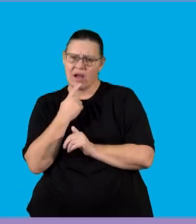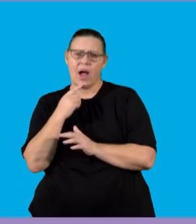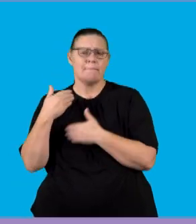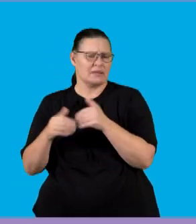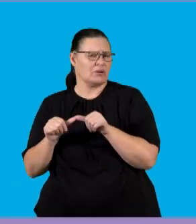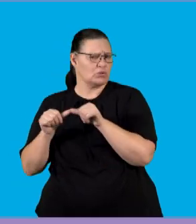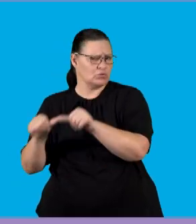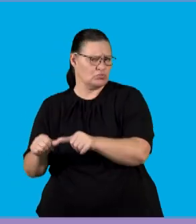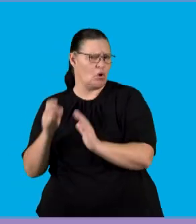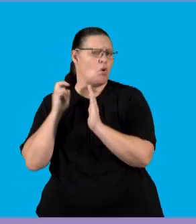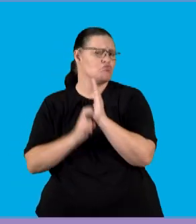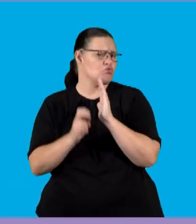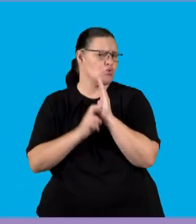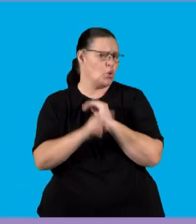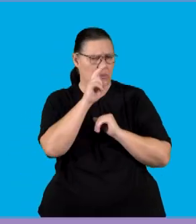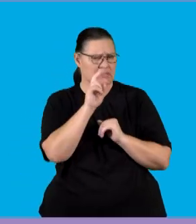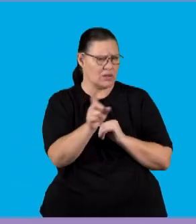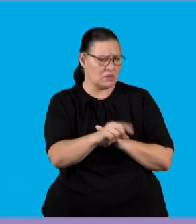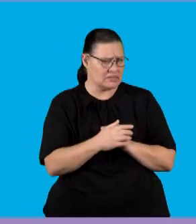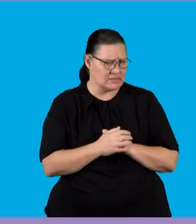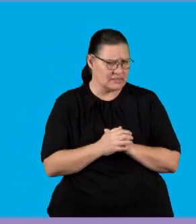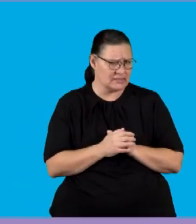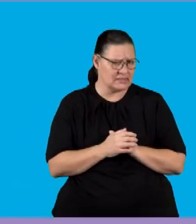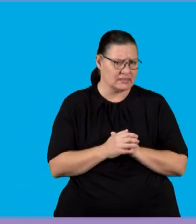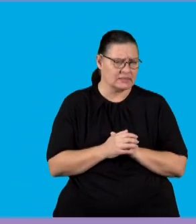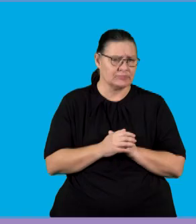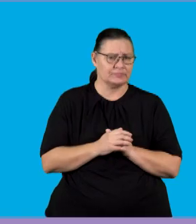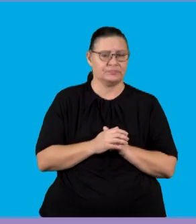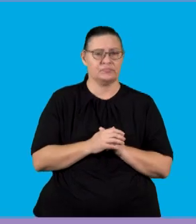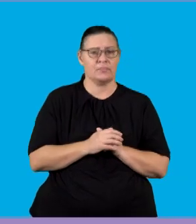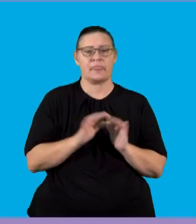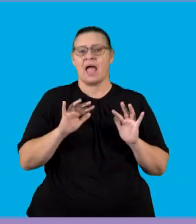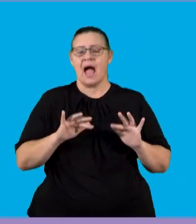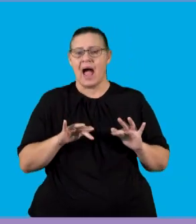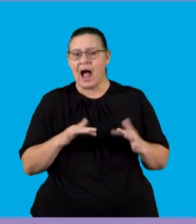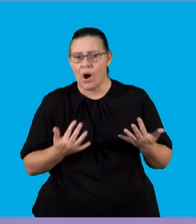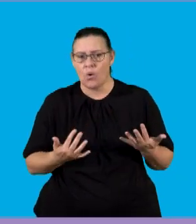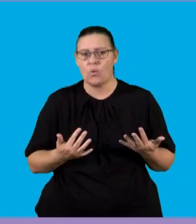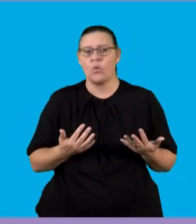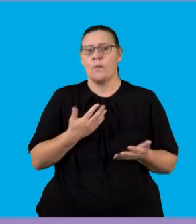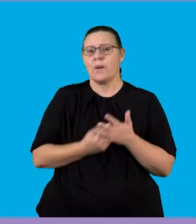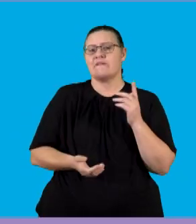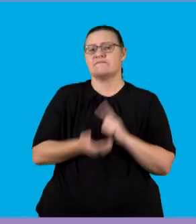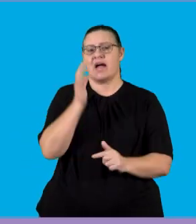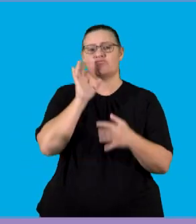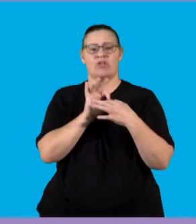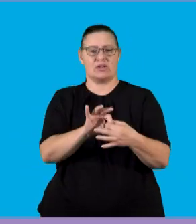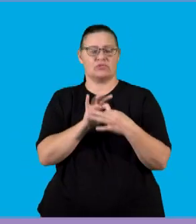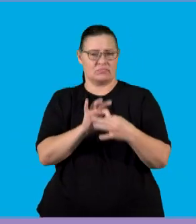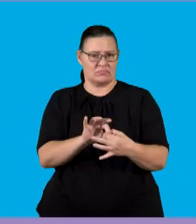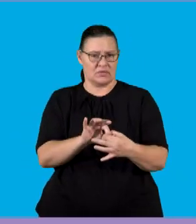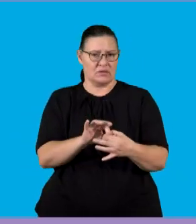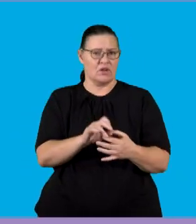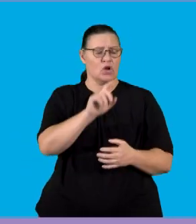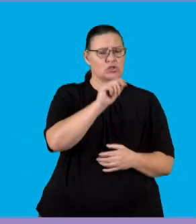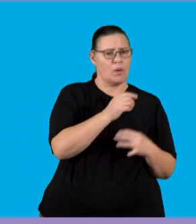continues. What rule do we see from our pattern? How can we find the relationship between our term